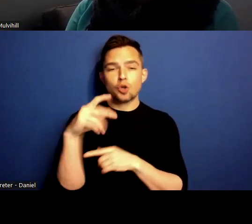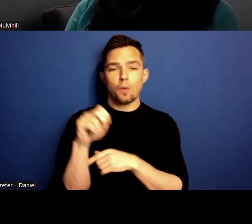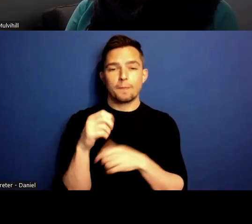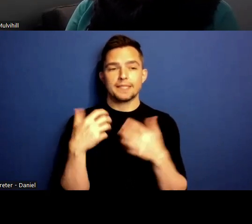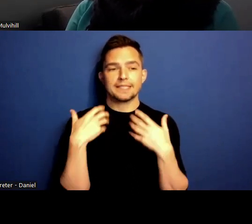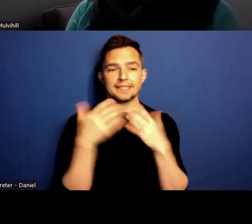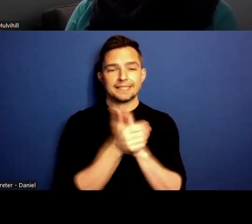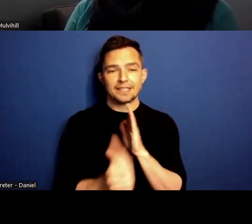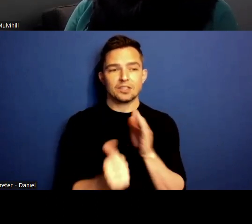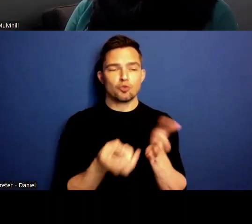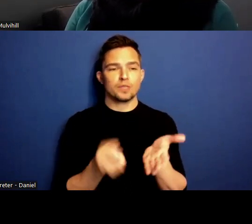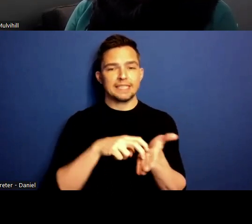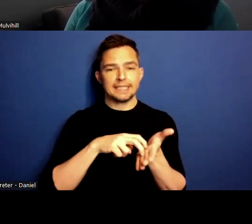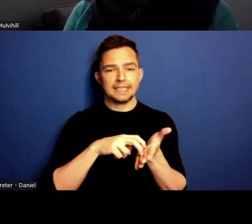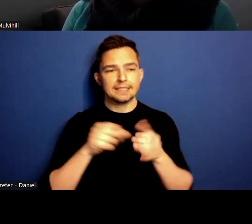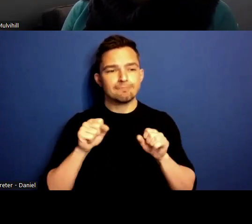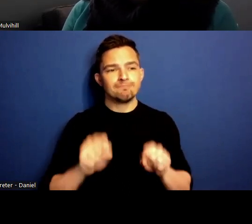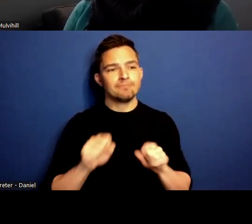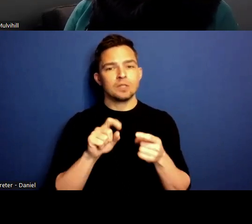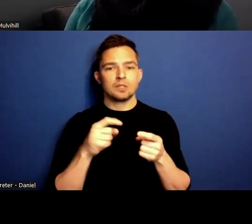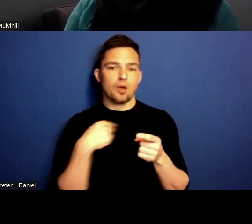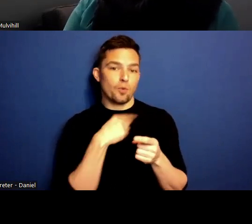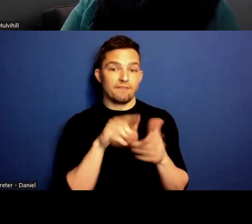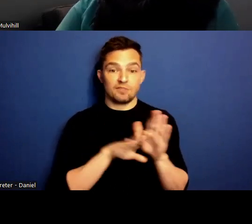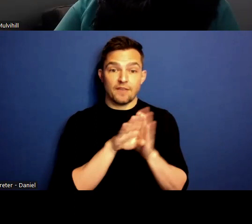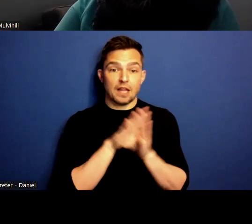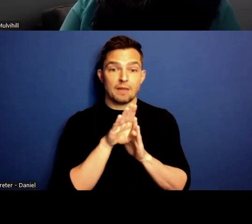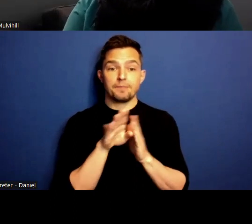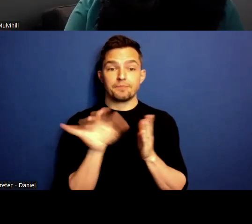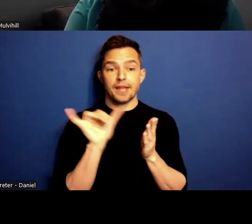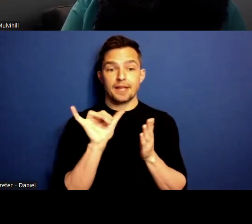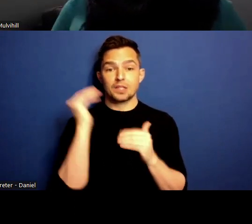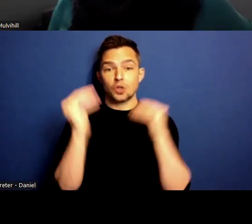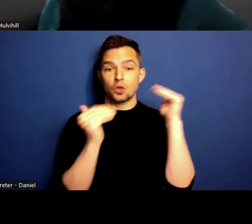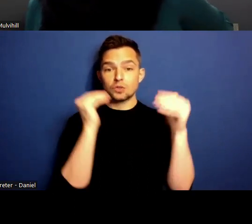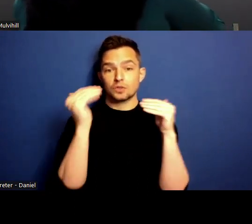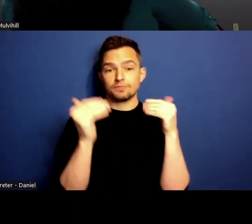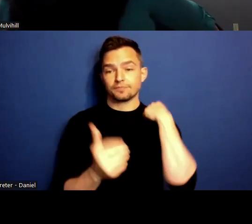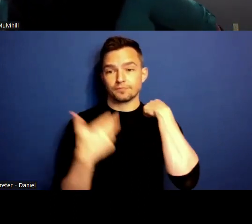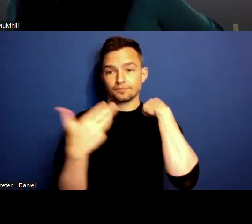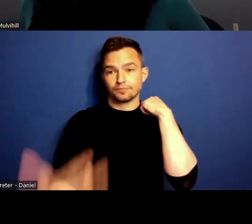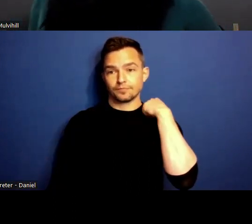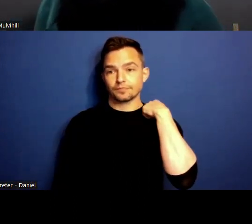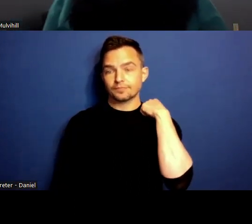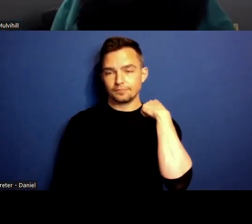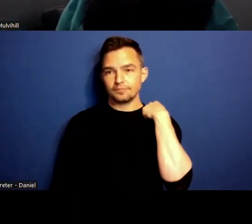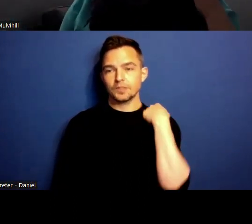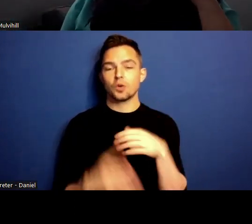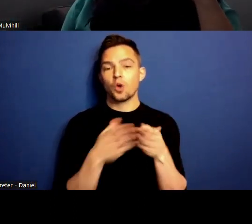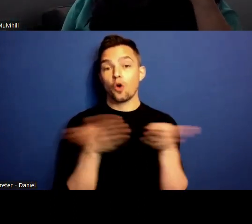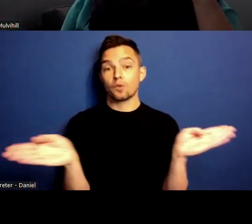resiliency that we perhaps have often developed as adults. So